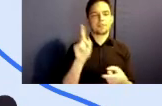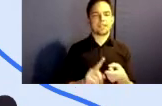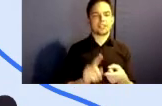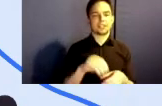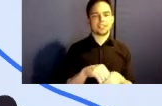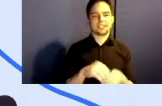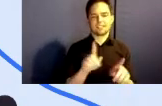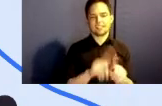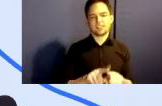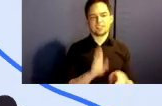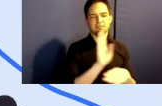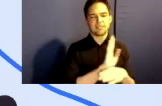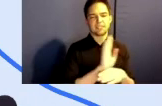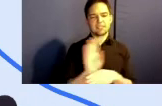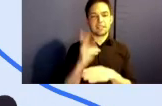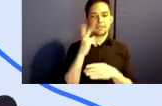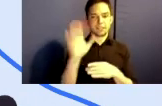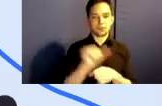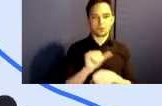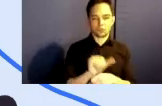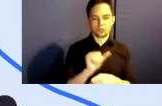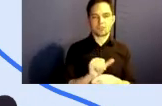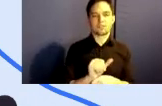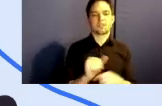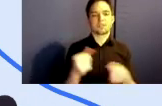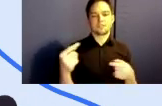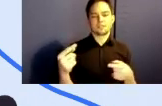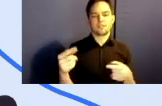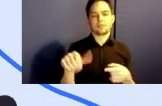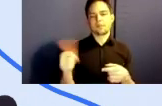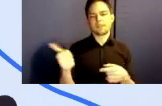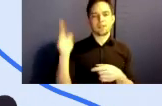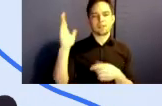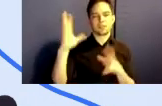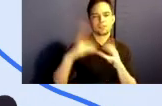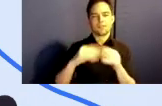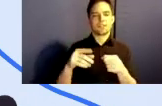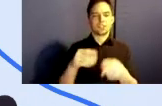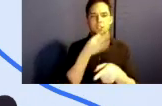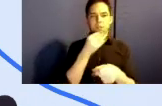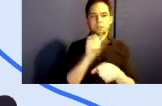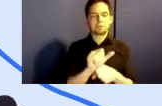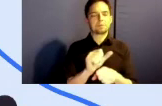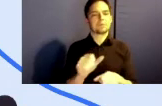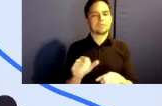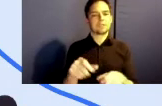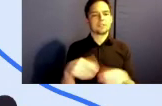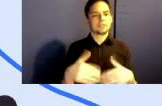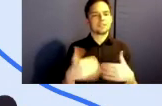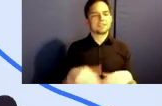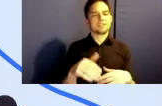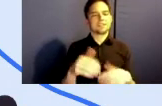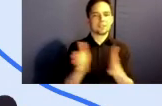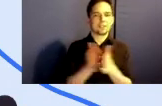I've seen her work firsthand from Juba to Kabul, and she is truly an expert. So over to you, Masumi. We're eager to get